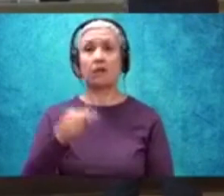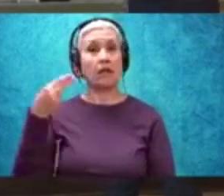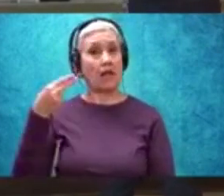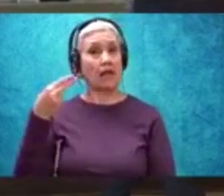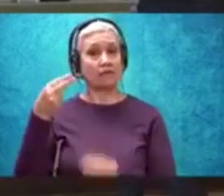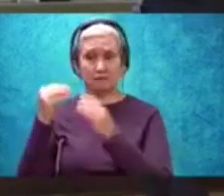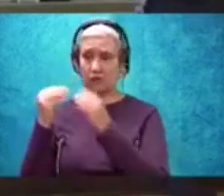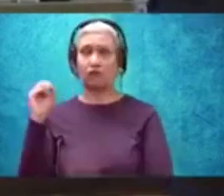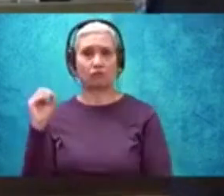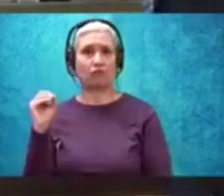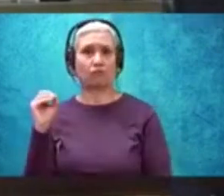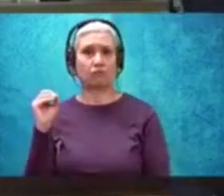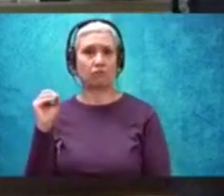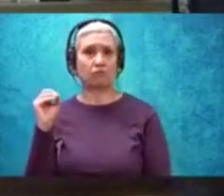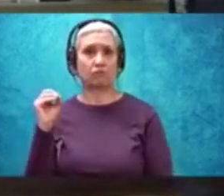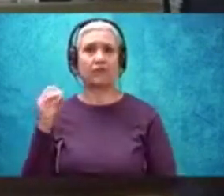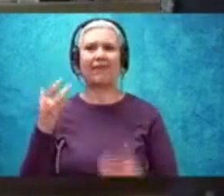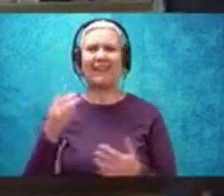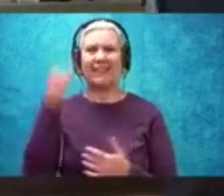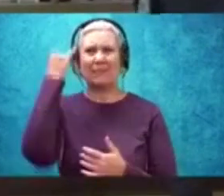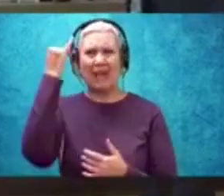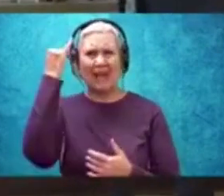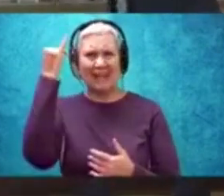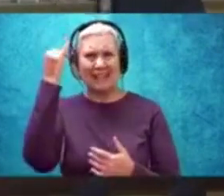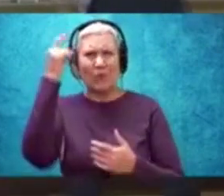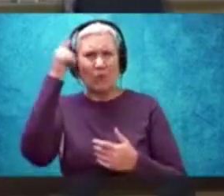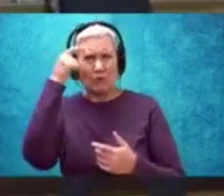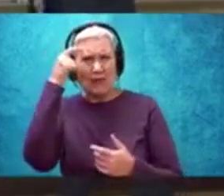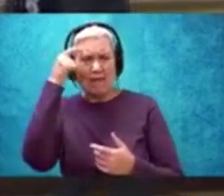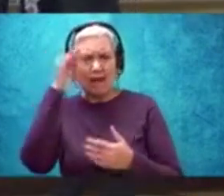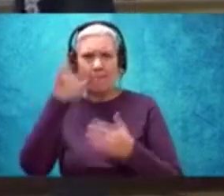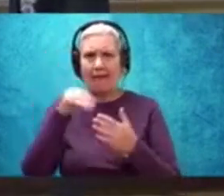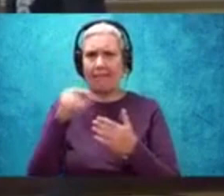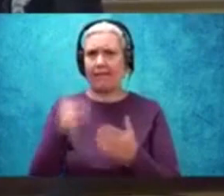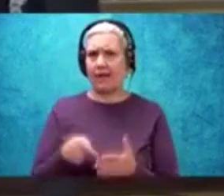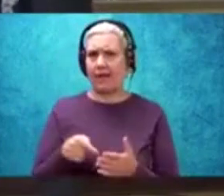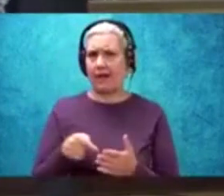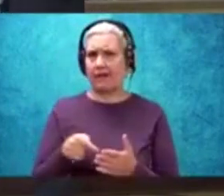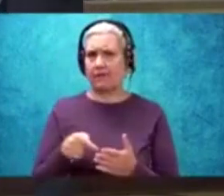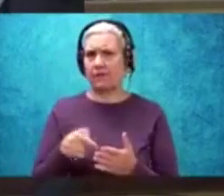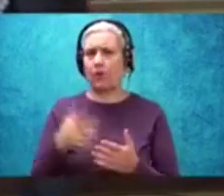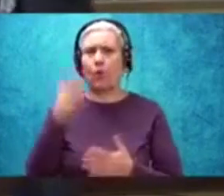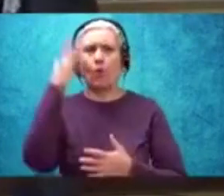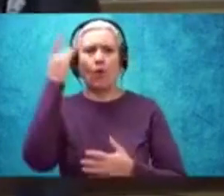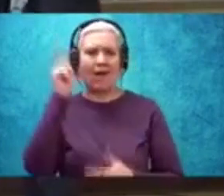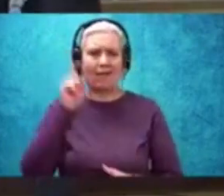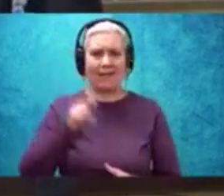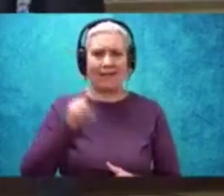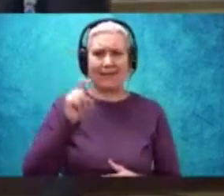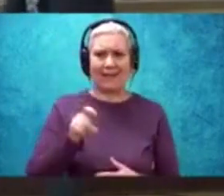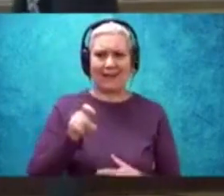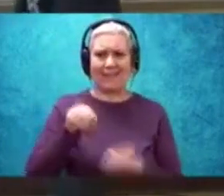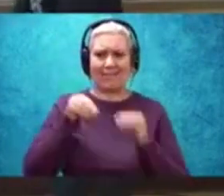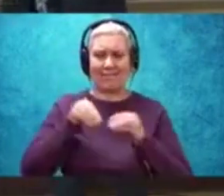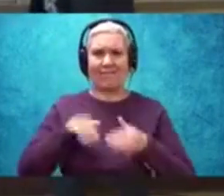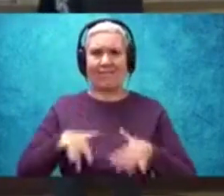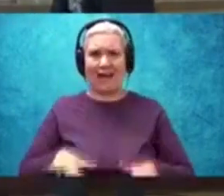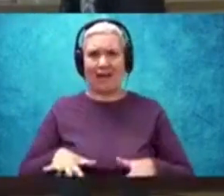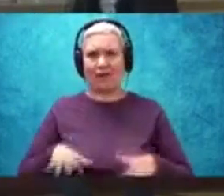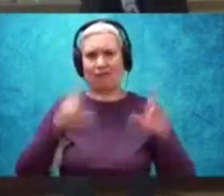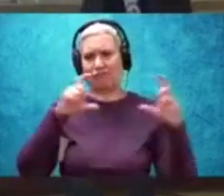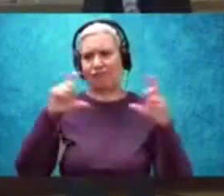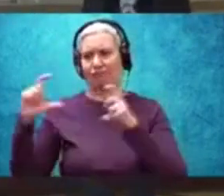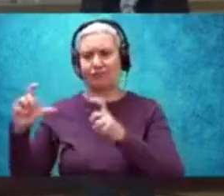h is equal to 0. And these are just some ideas that I want you thinking about as we continue to make sense of why the need for factoring quadratics in the first